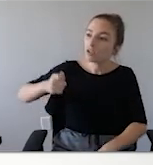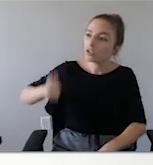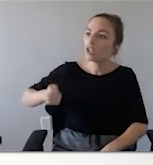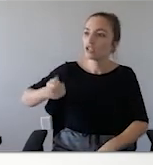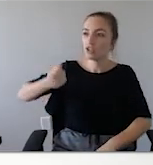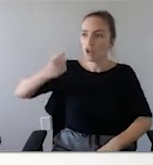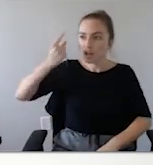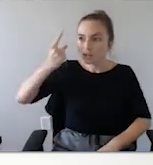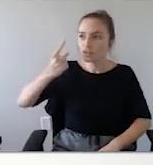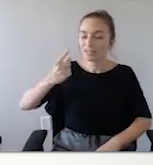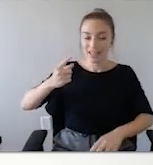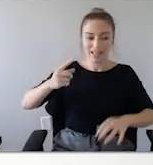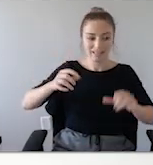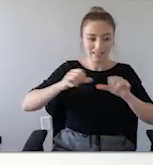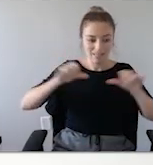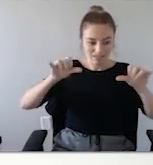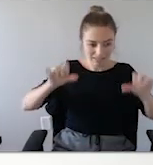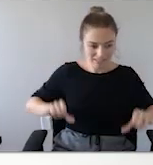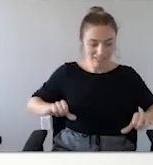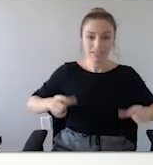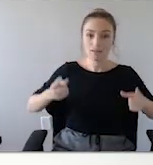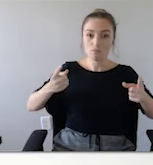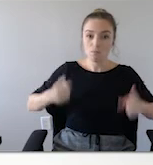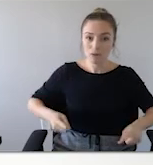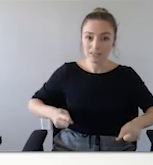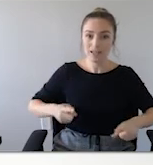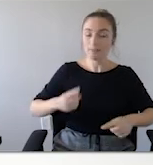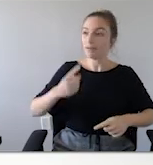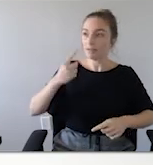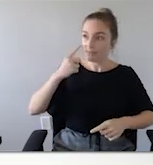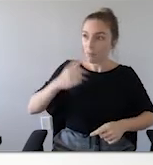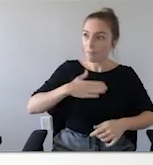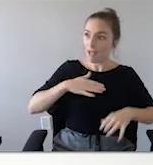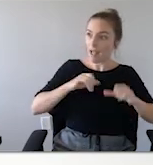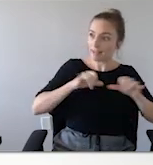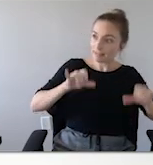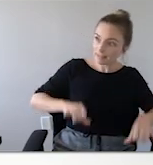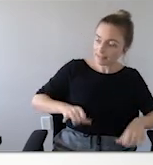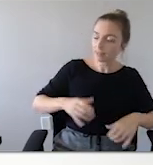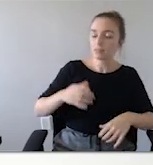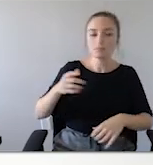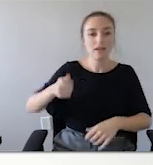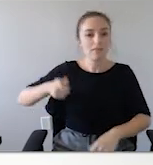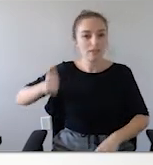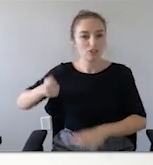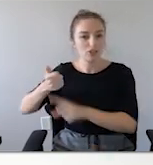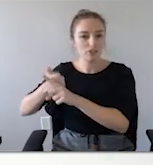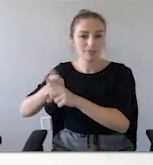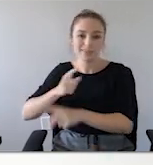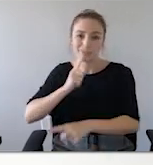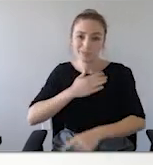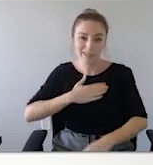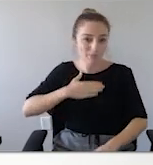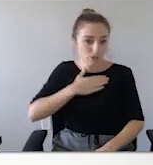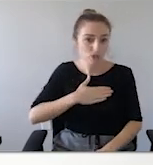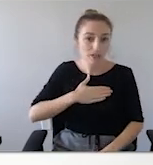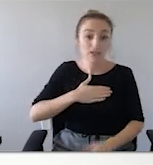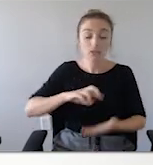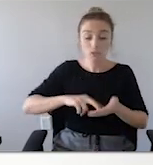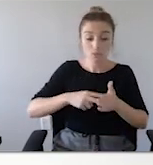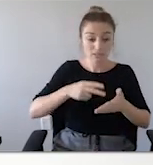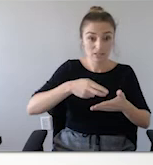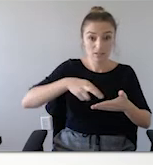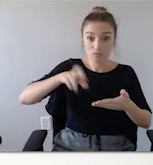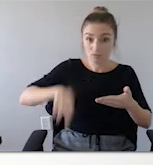my system and in my system. And the judge really appreciated that. And what she got out of it was actually better, in my